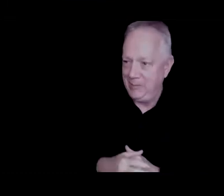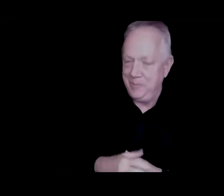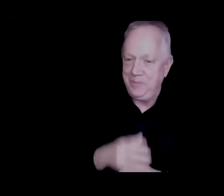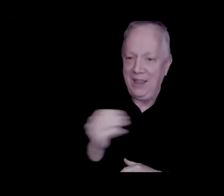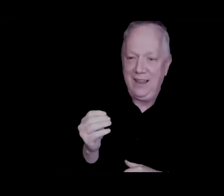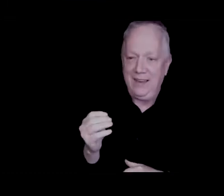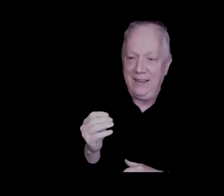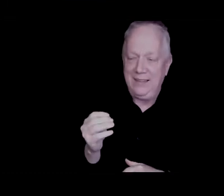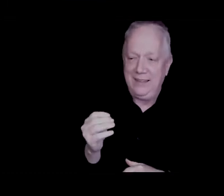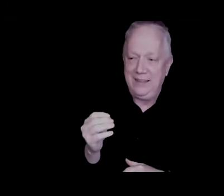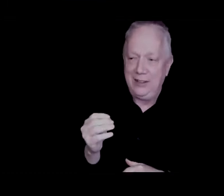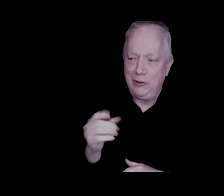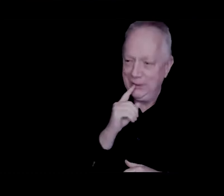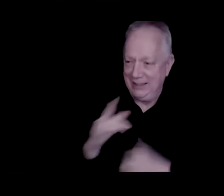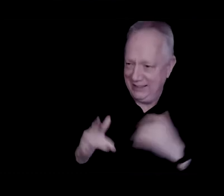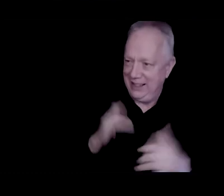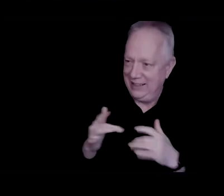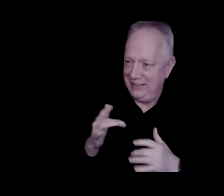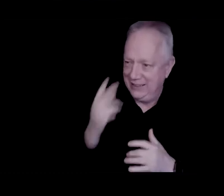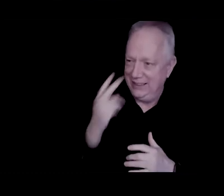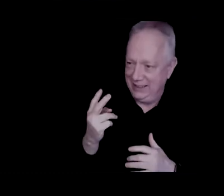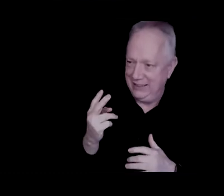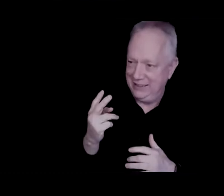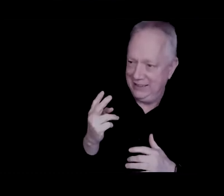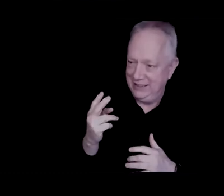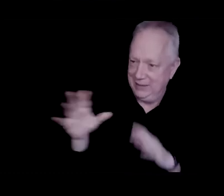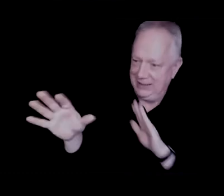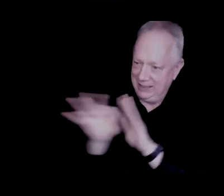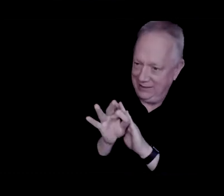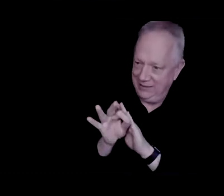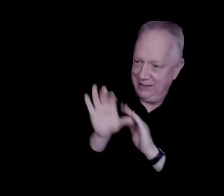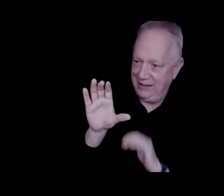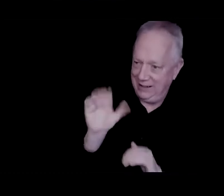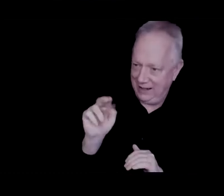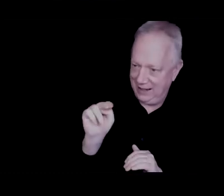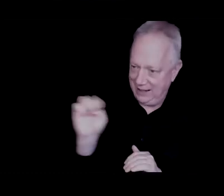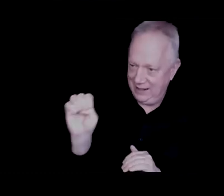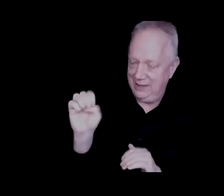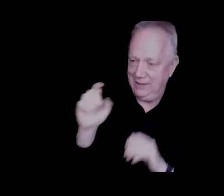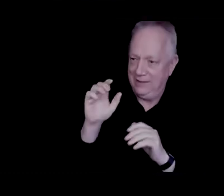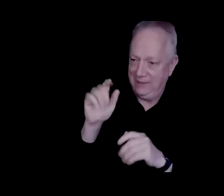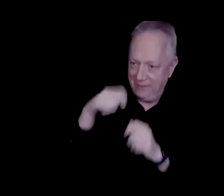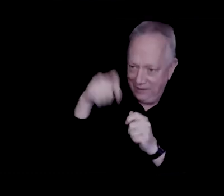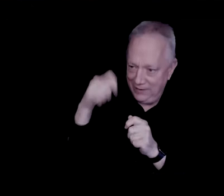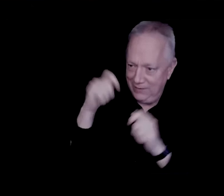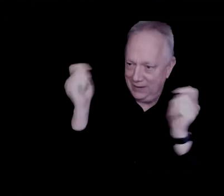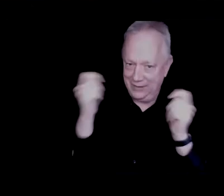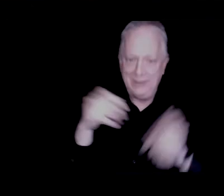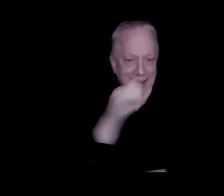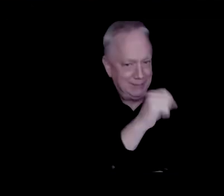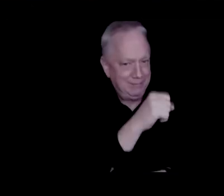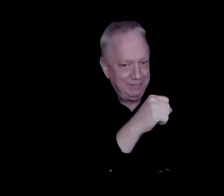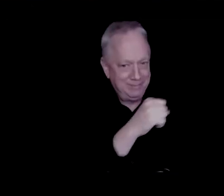And I was very excited to see that it was selected for the Cannes Film Festival. This